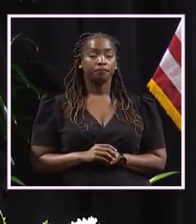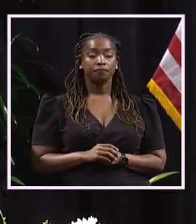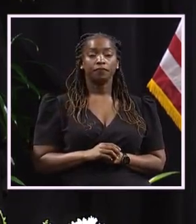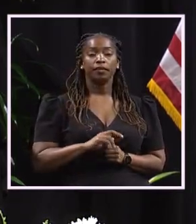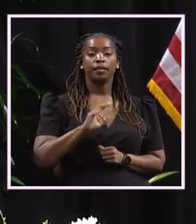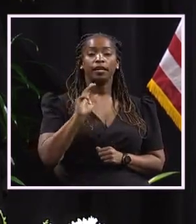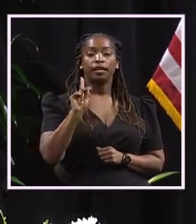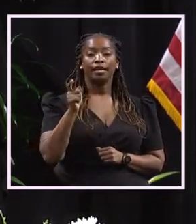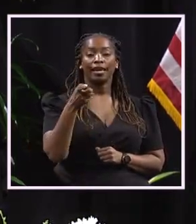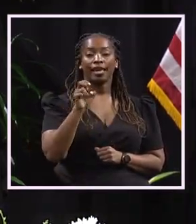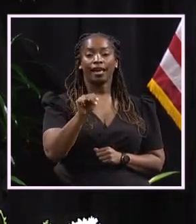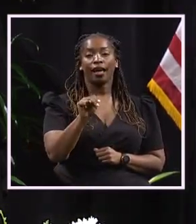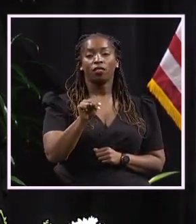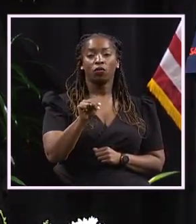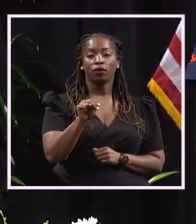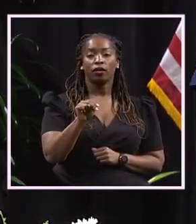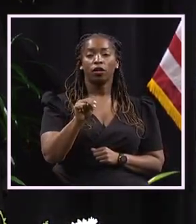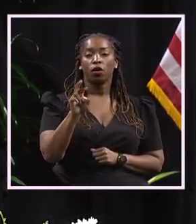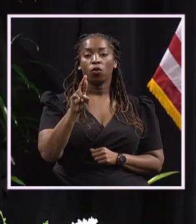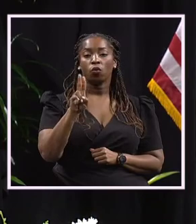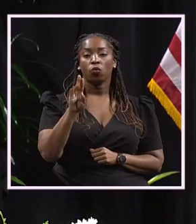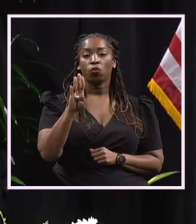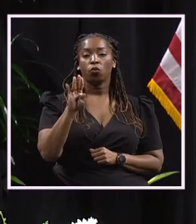Catherine Rubio.